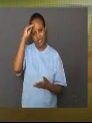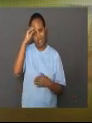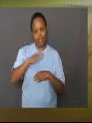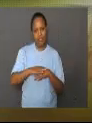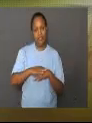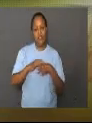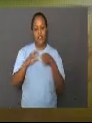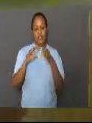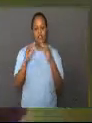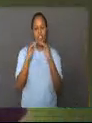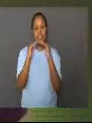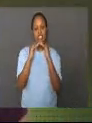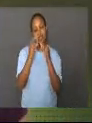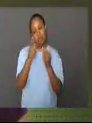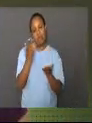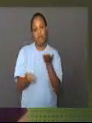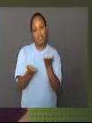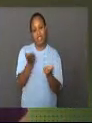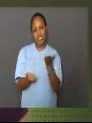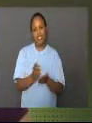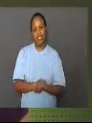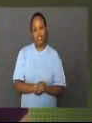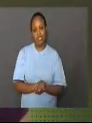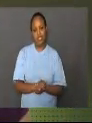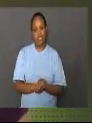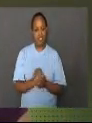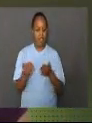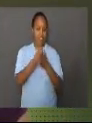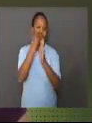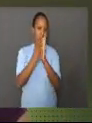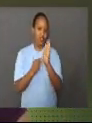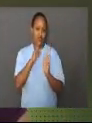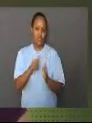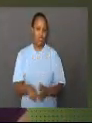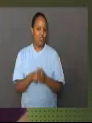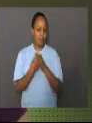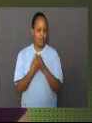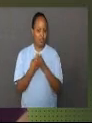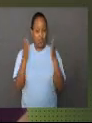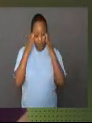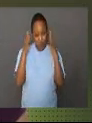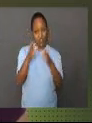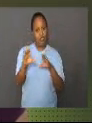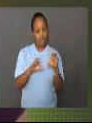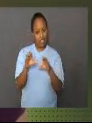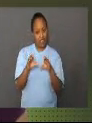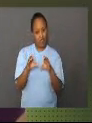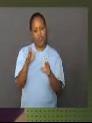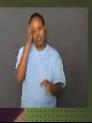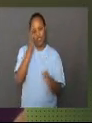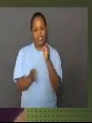on fairness. We are beginning a new unit in which we will focus on